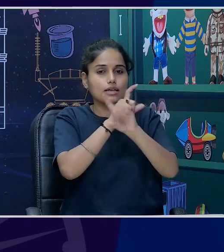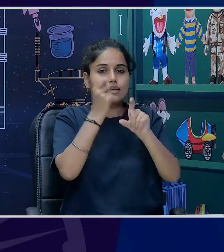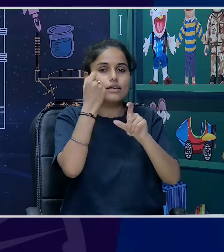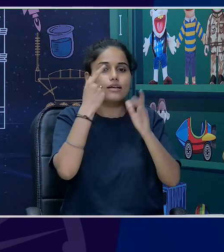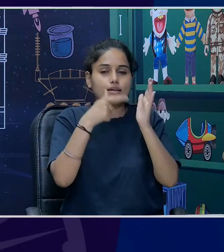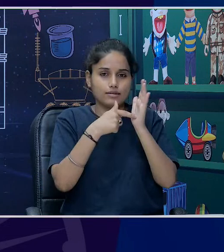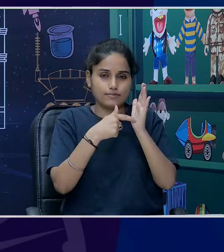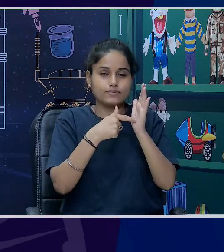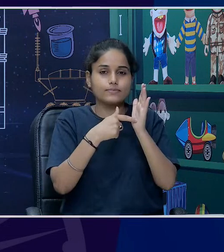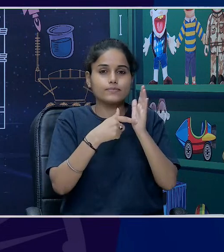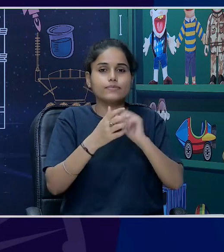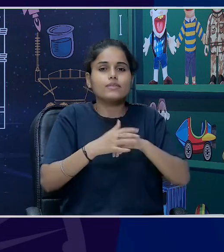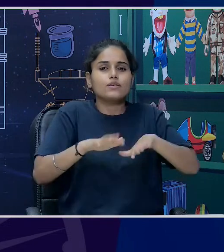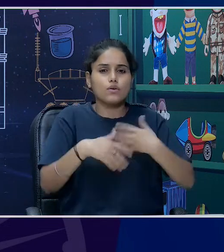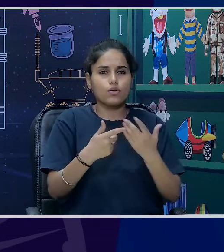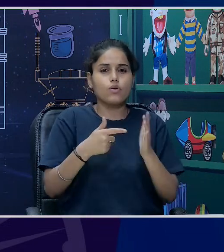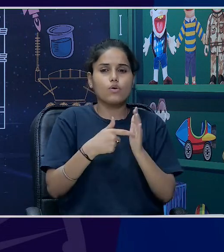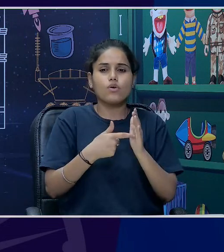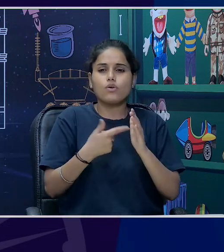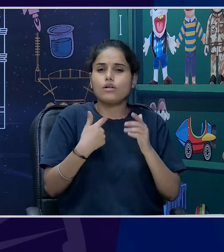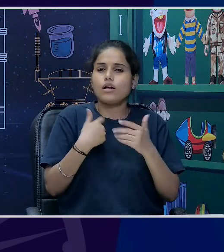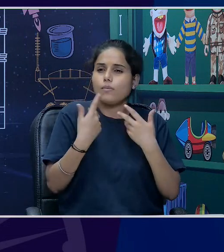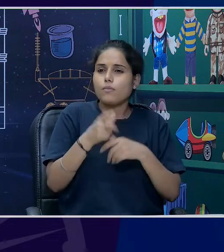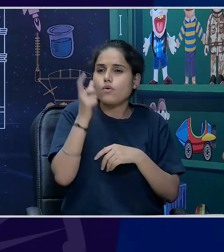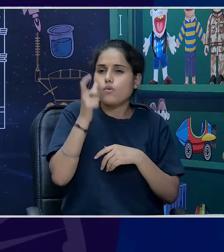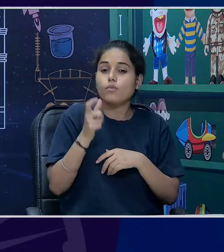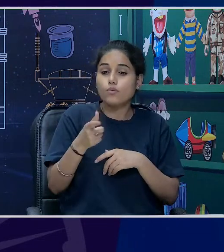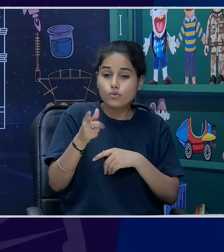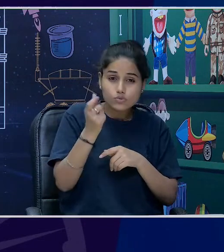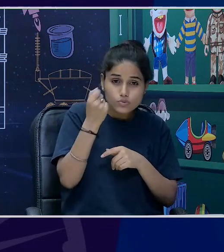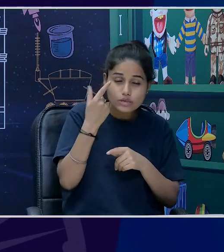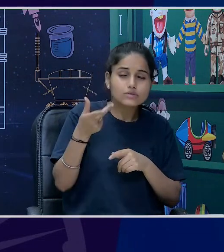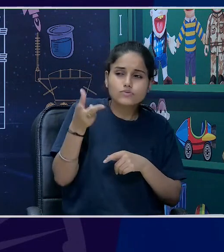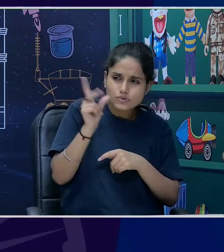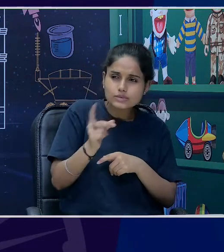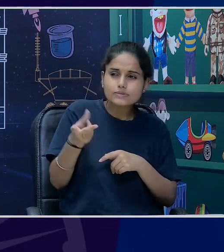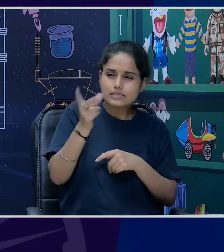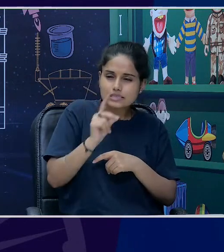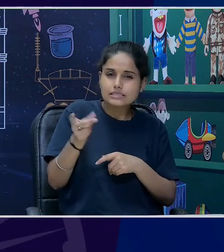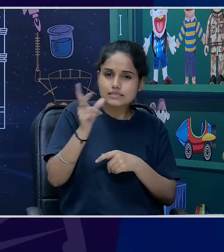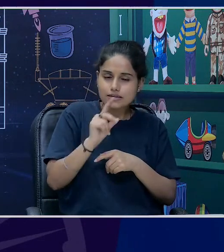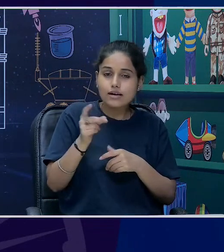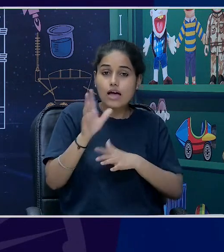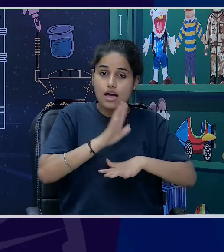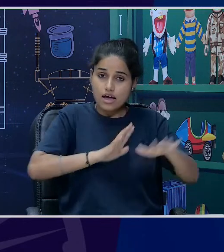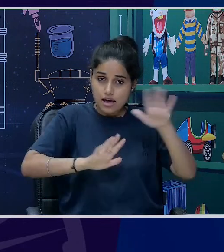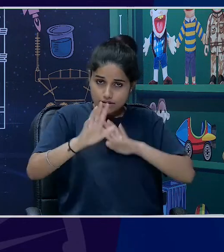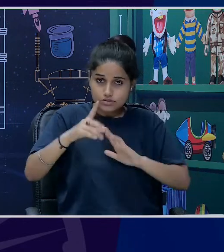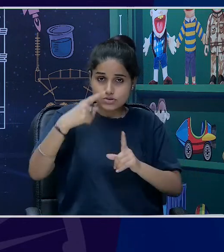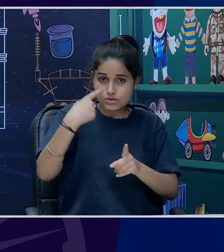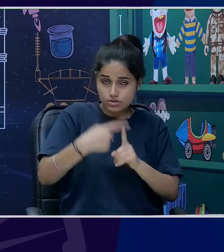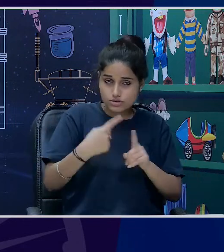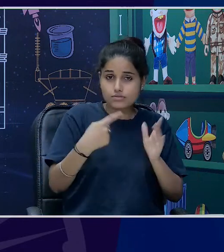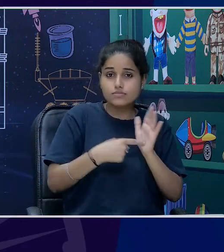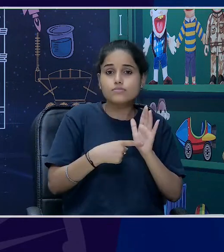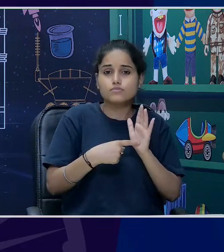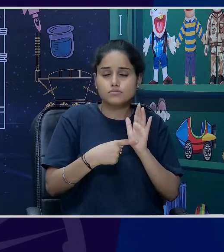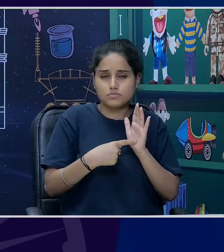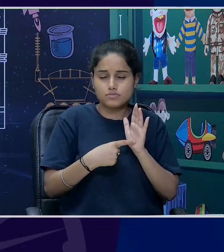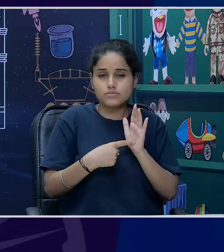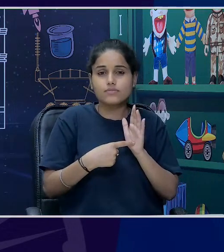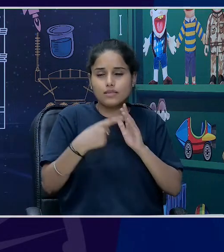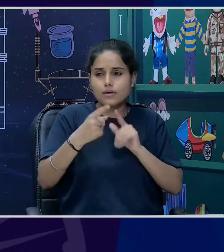can recapitulate, we can repeat the things, so with the actions, with the with